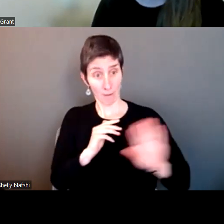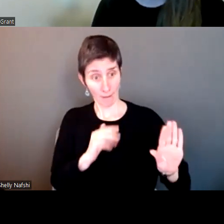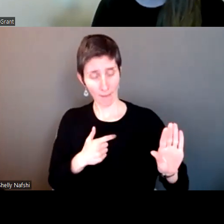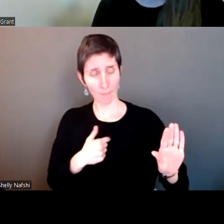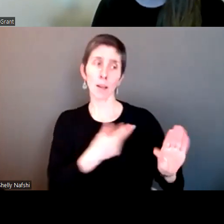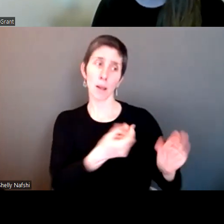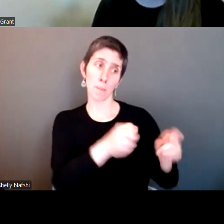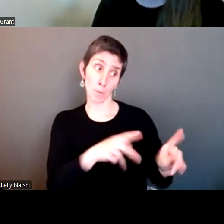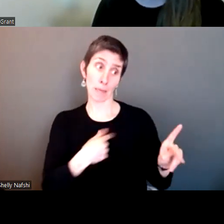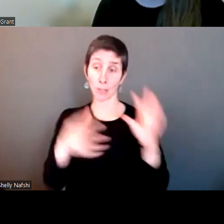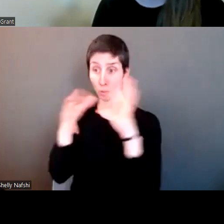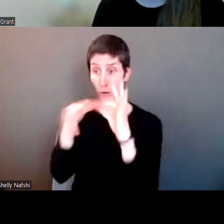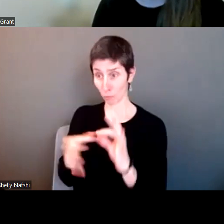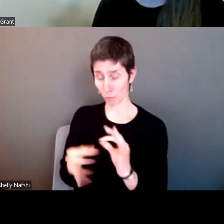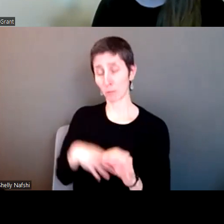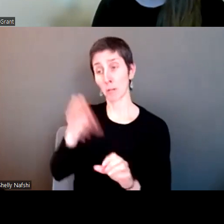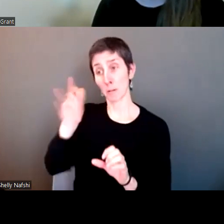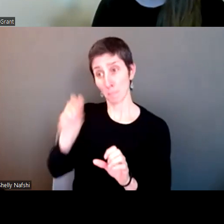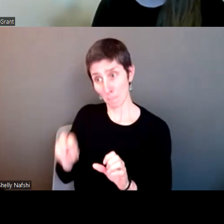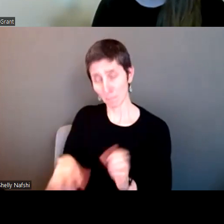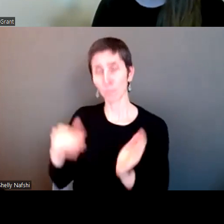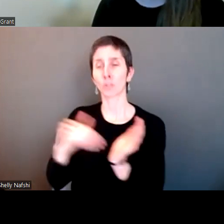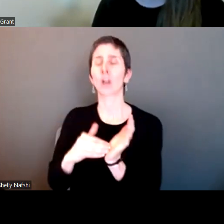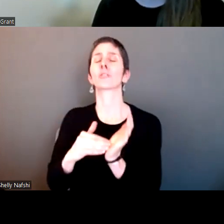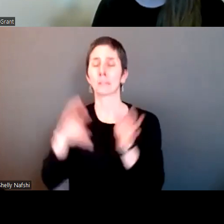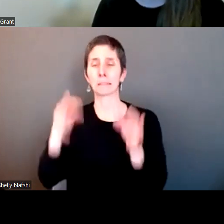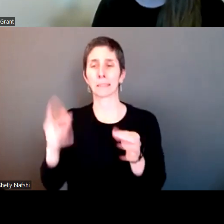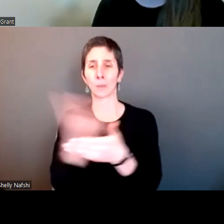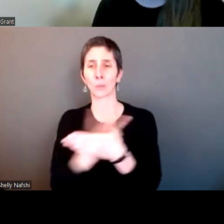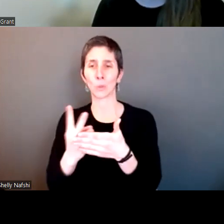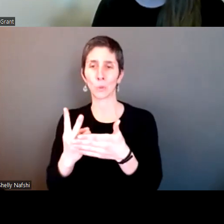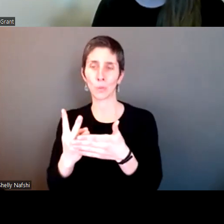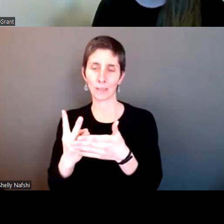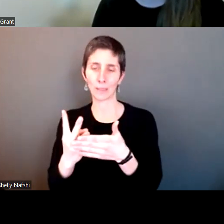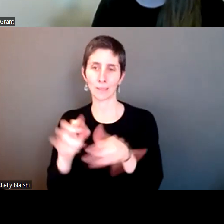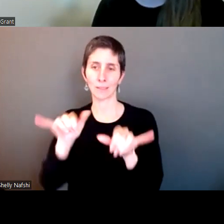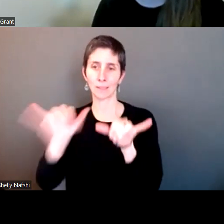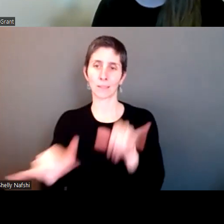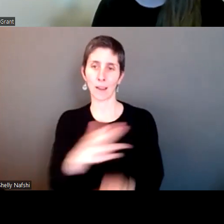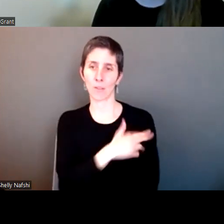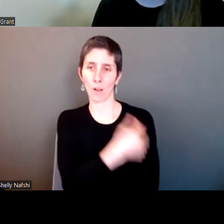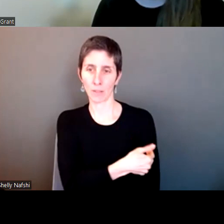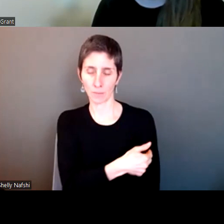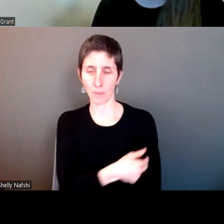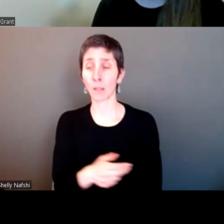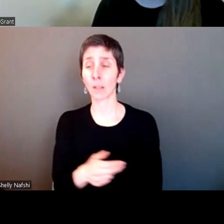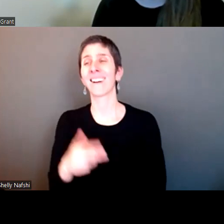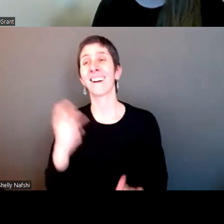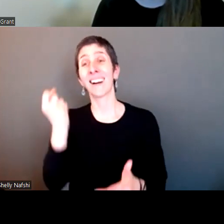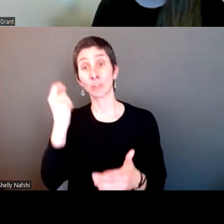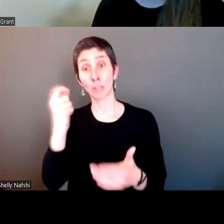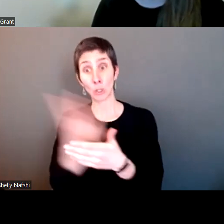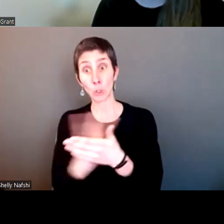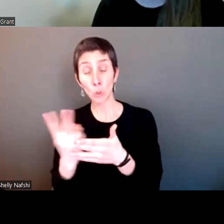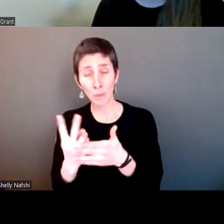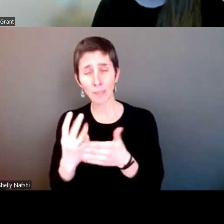13 conditions. Half of them was neurological. I don't know how to say half of them. And he didn't see with one eye.